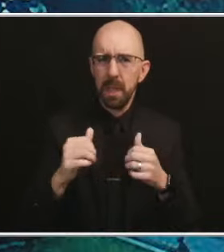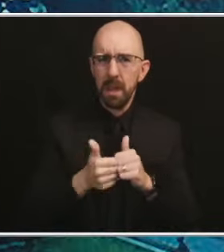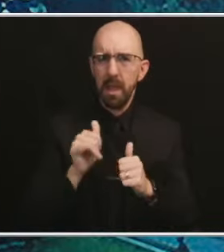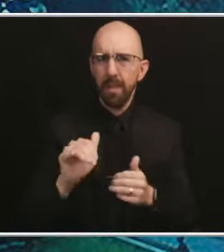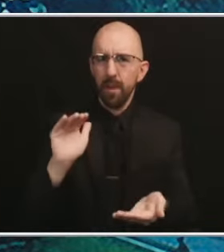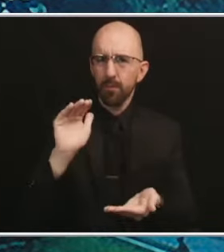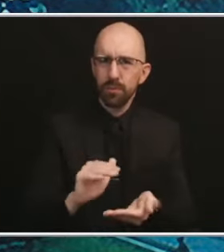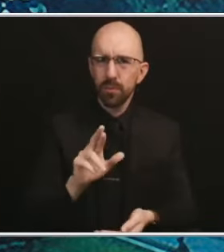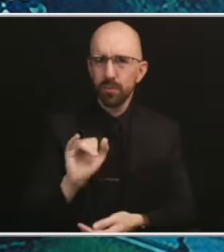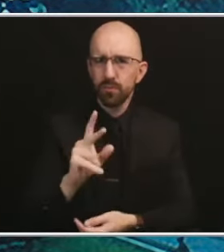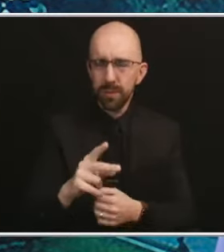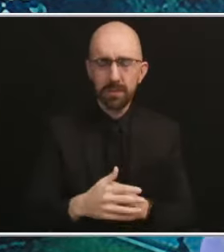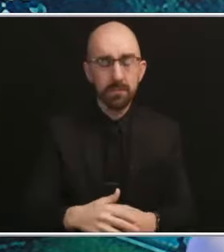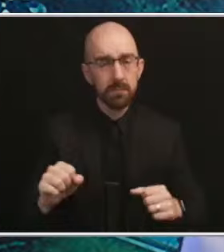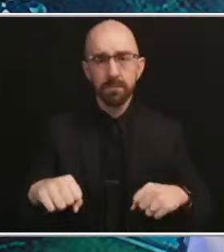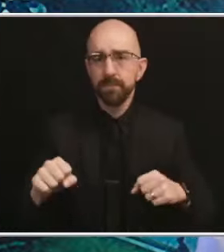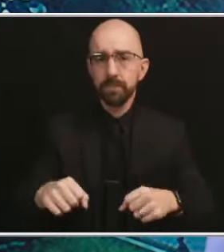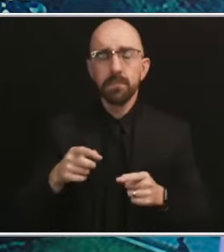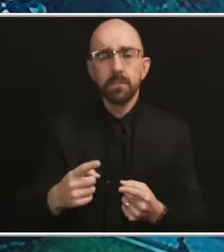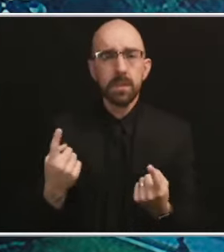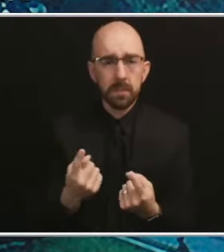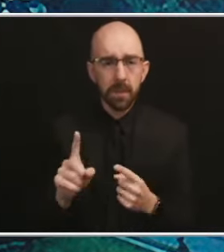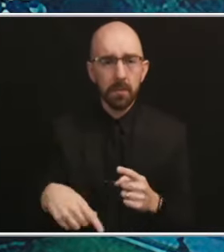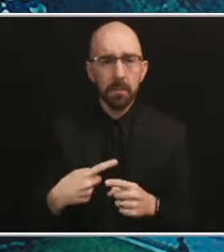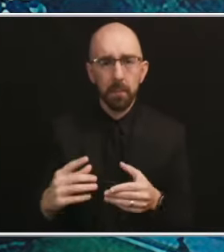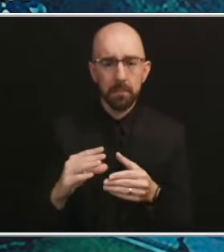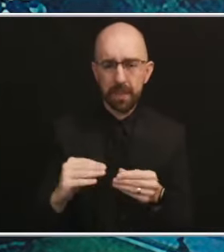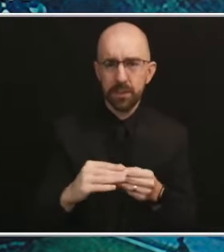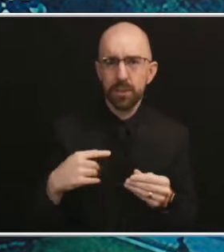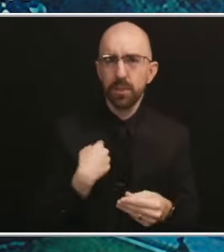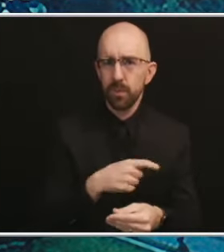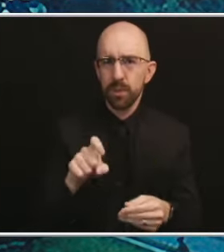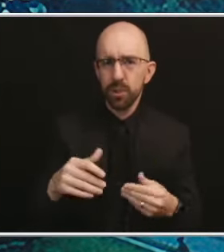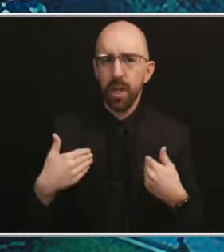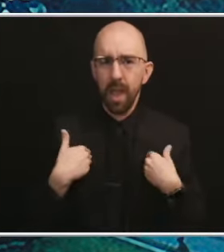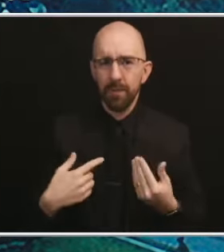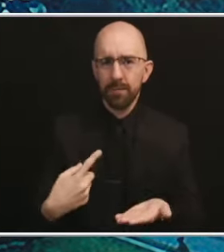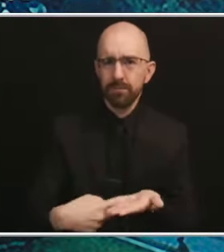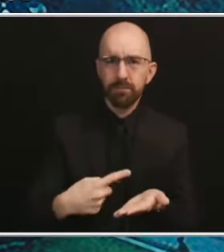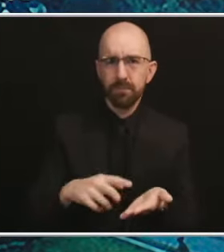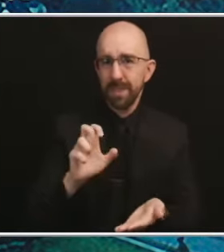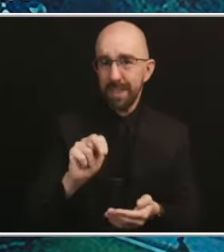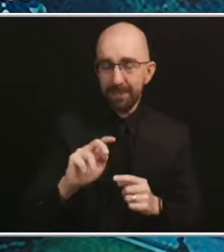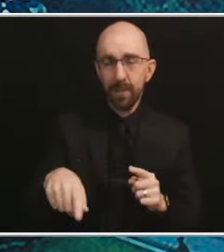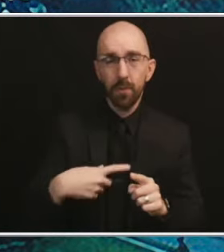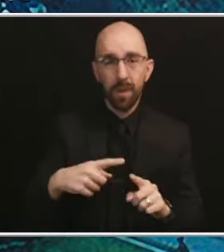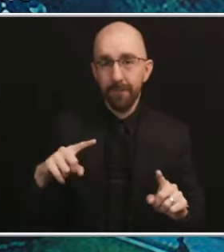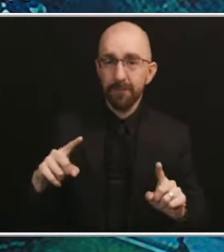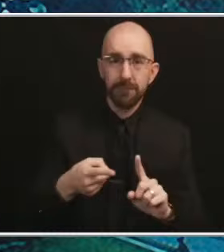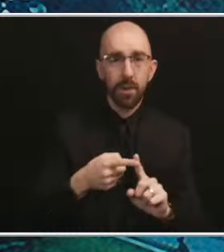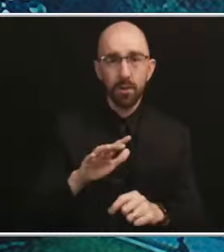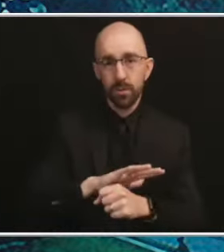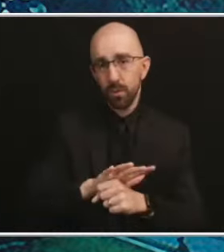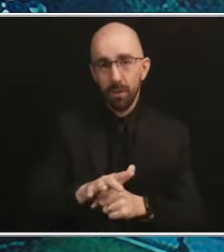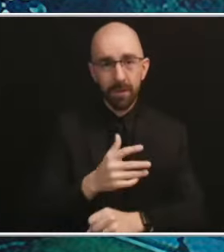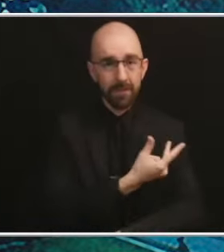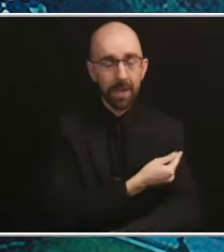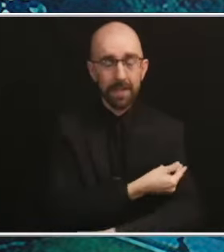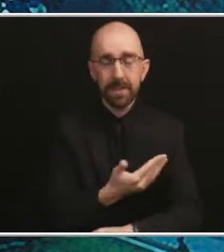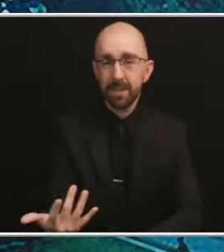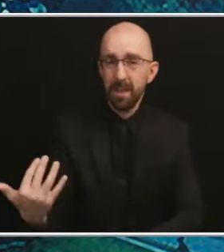And this is, you know, something about messaging that we probably should have been talking about even when the first COVID-19 vaccine was